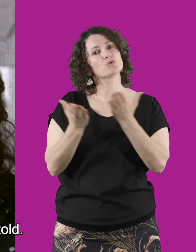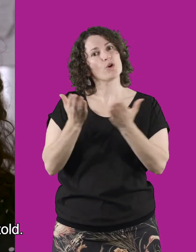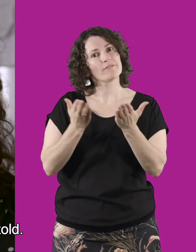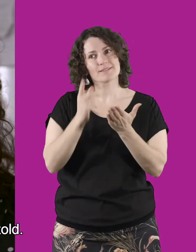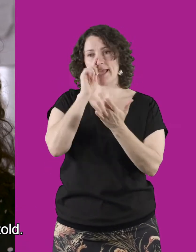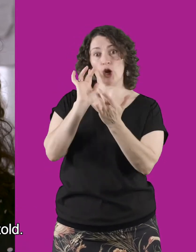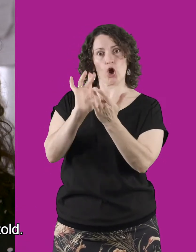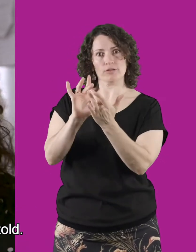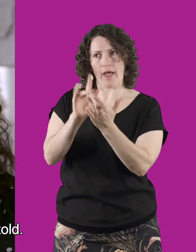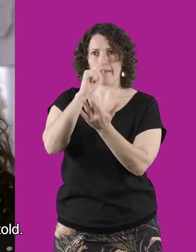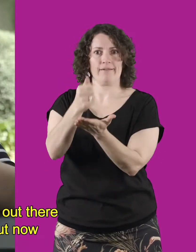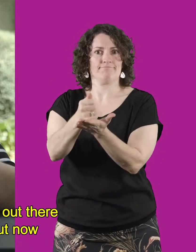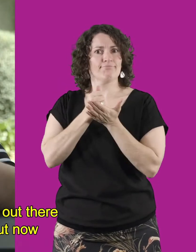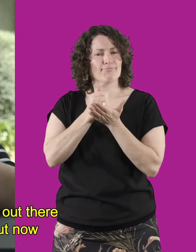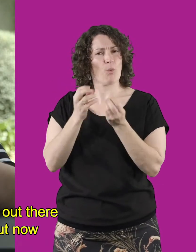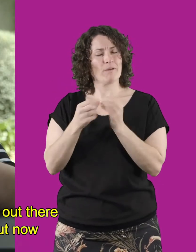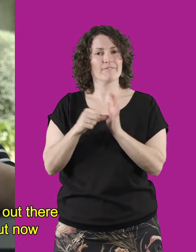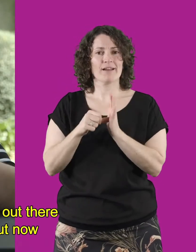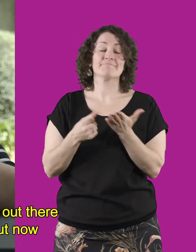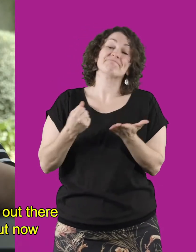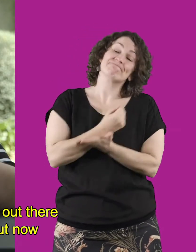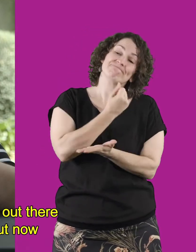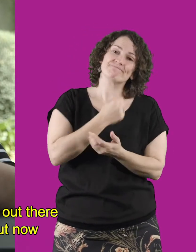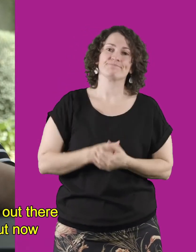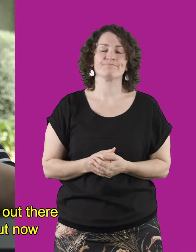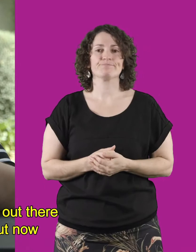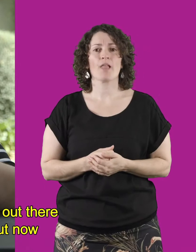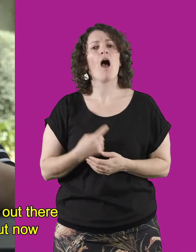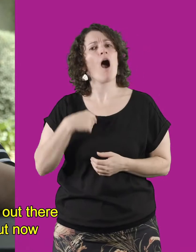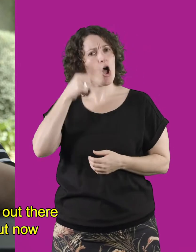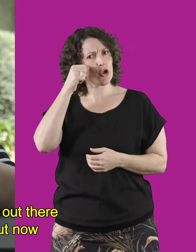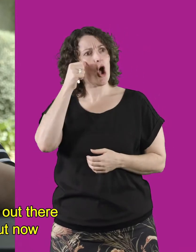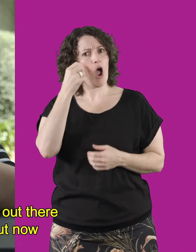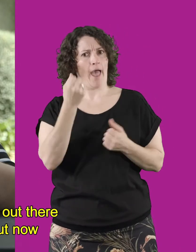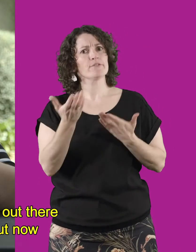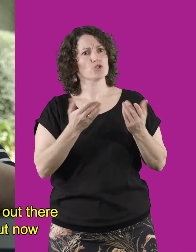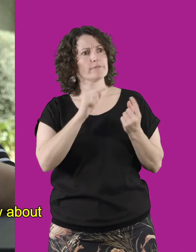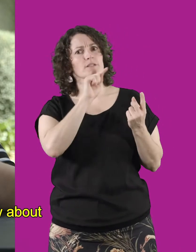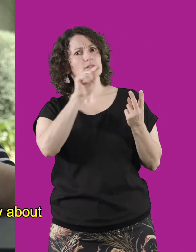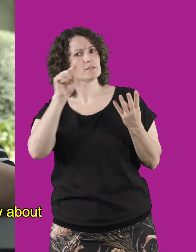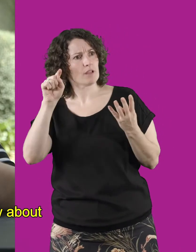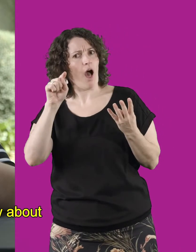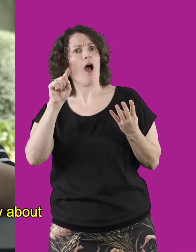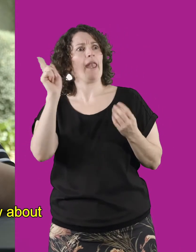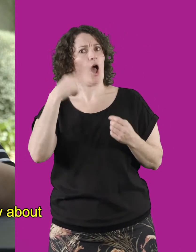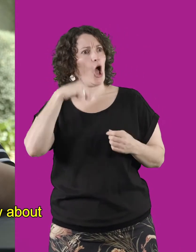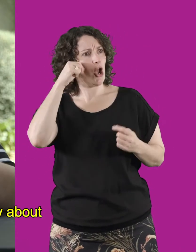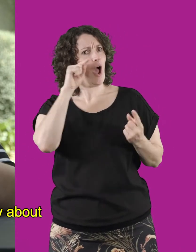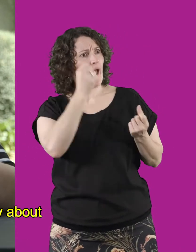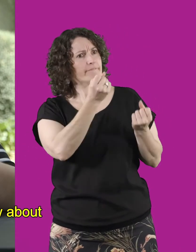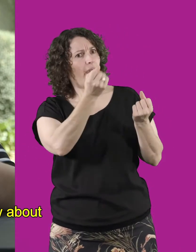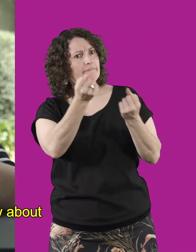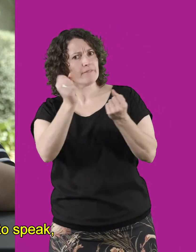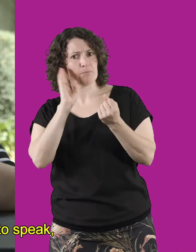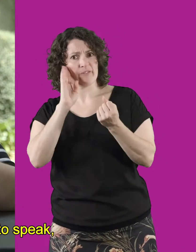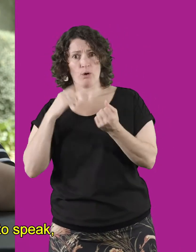been told. There are services out there that I know about now that I didn't know about